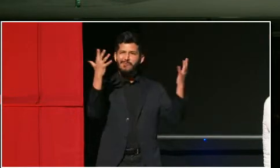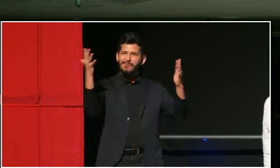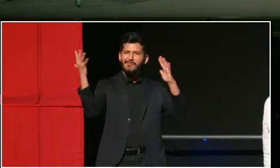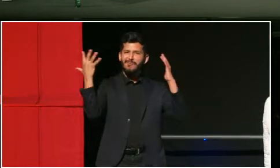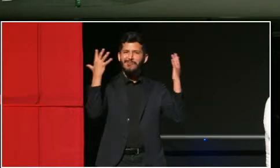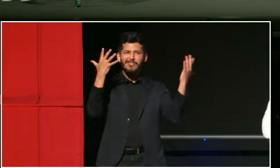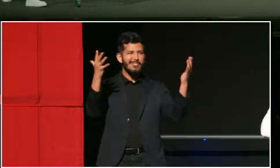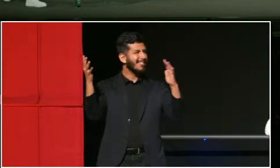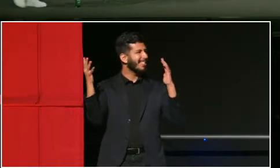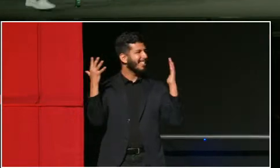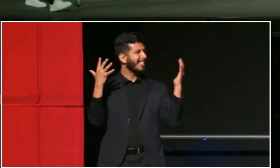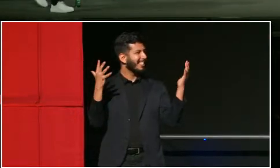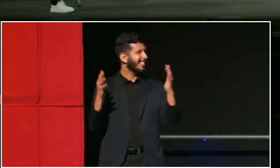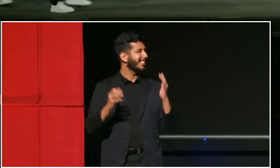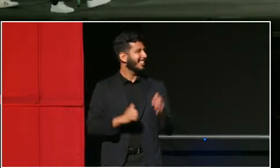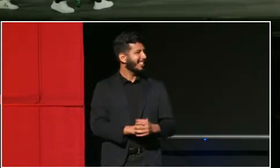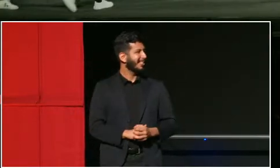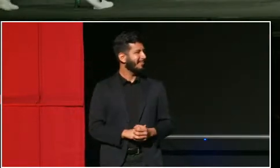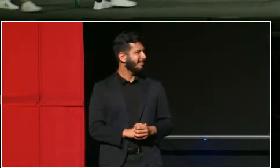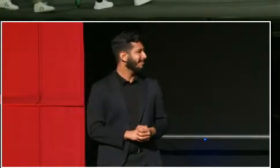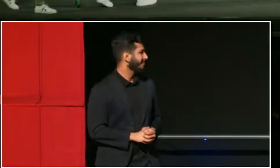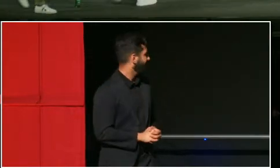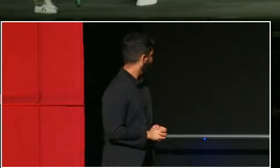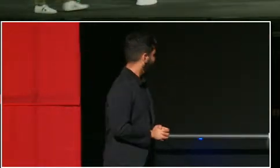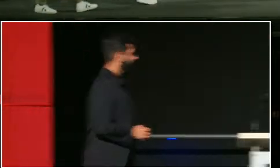Looks like we got some representatives.